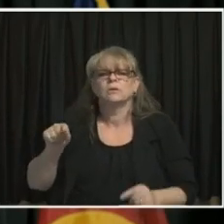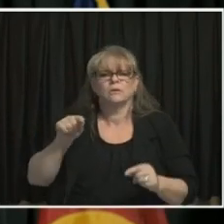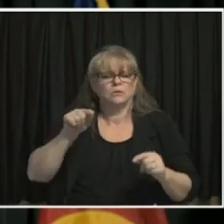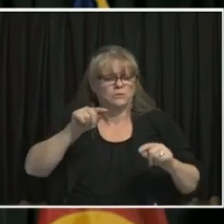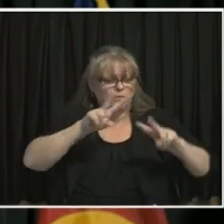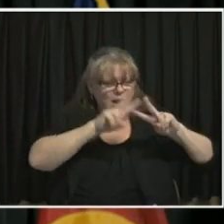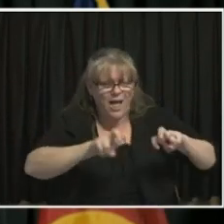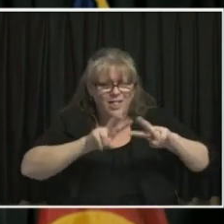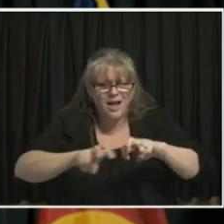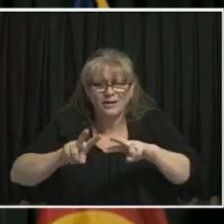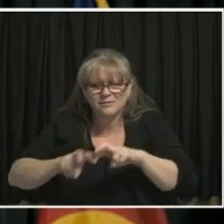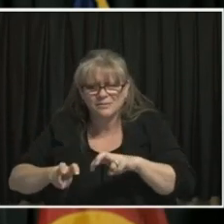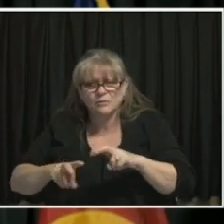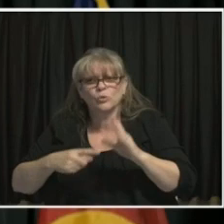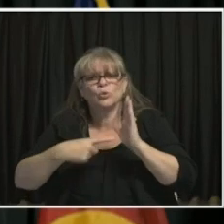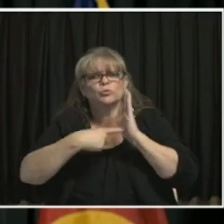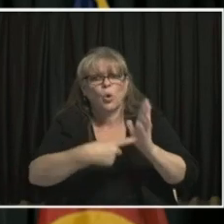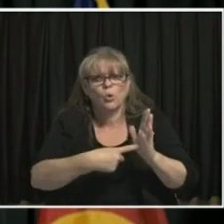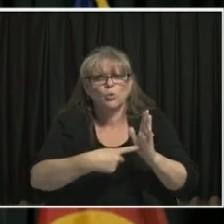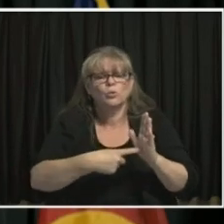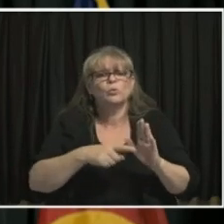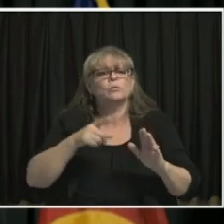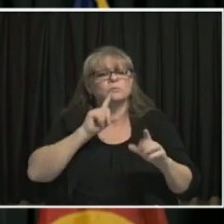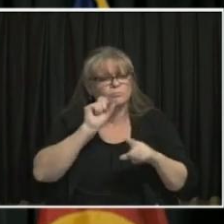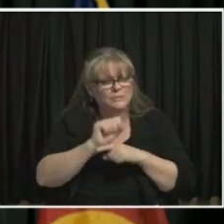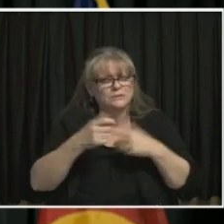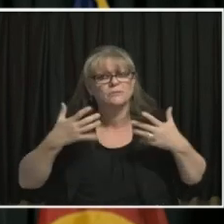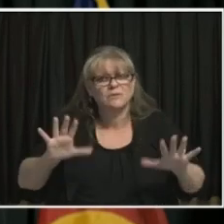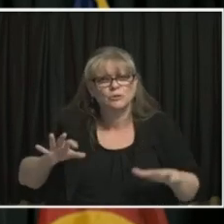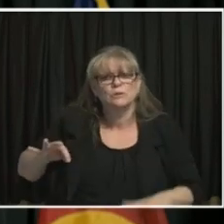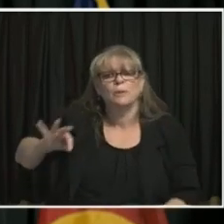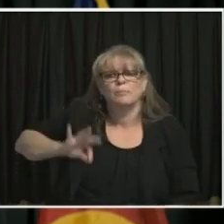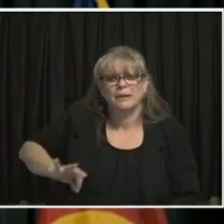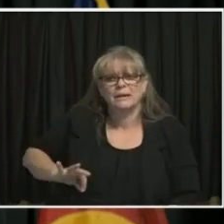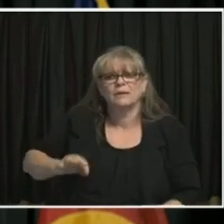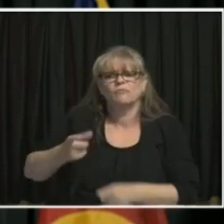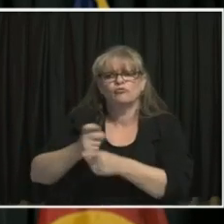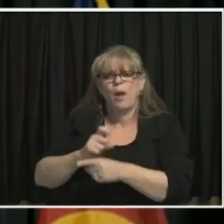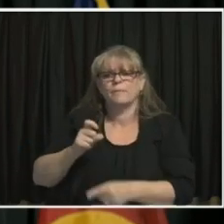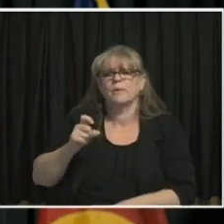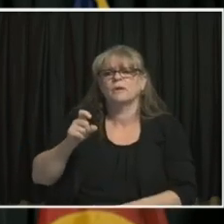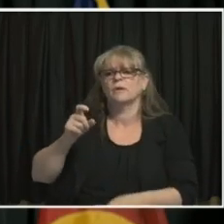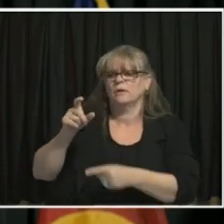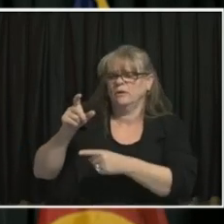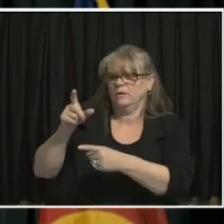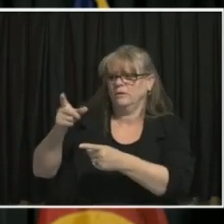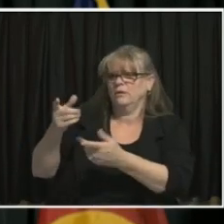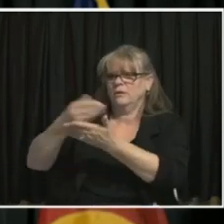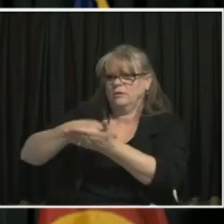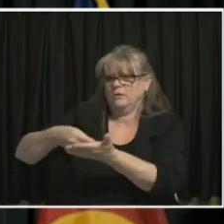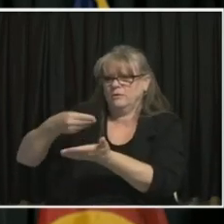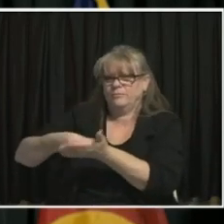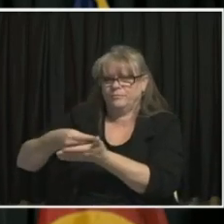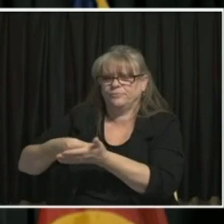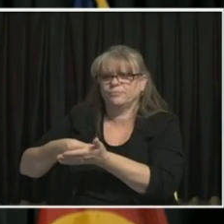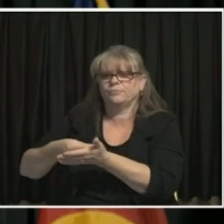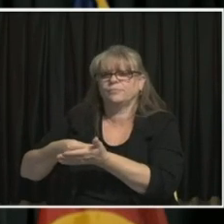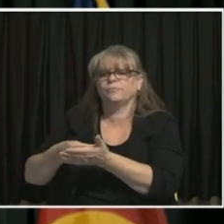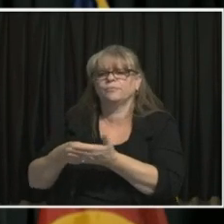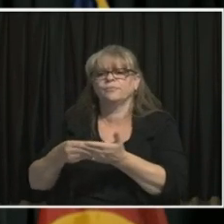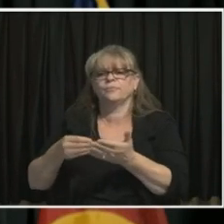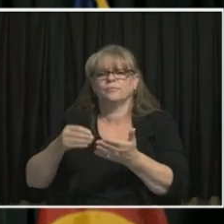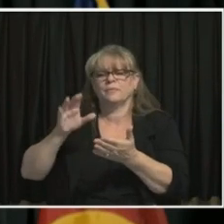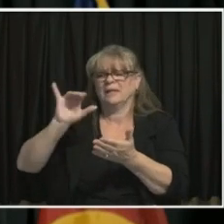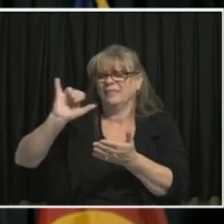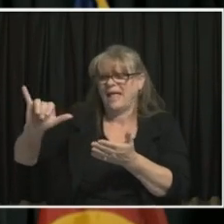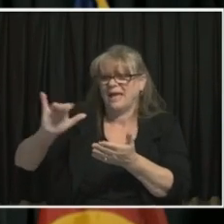likely some benefit therapeutically from remdesivir, but it's not a game changer or a cure for